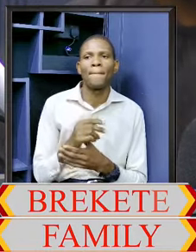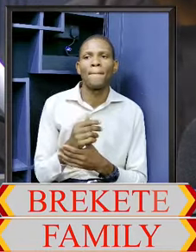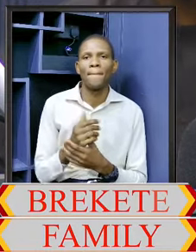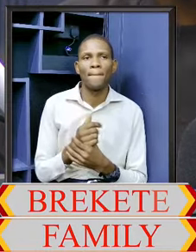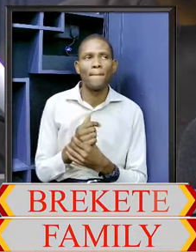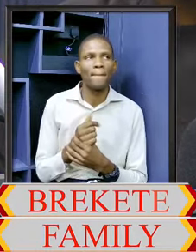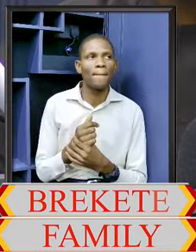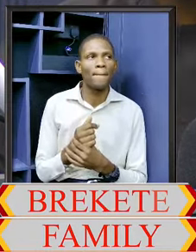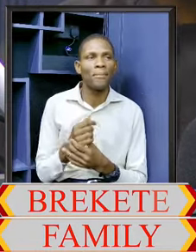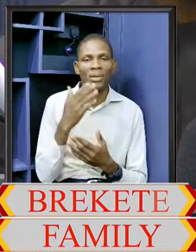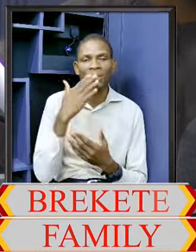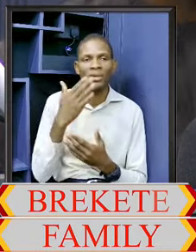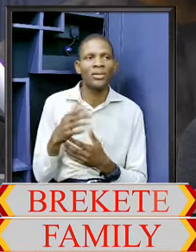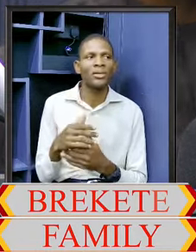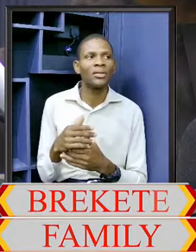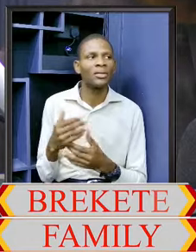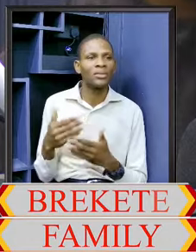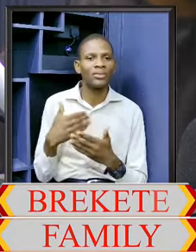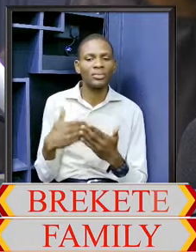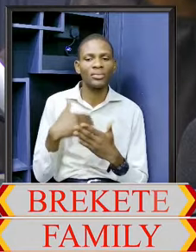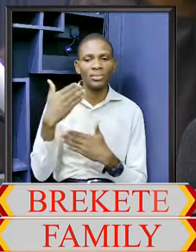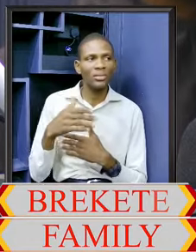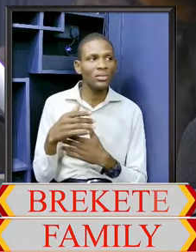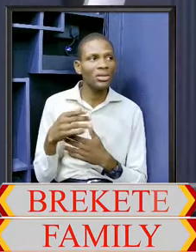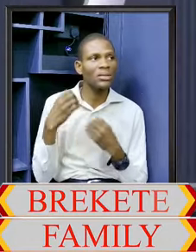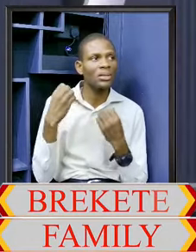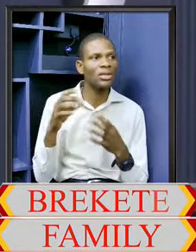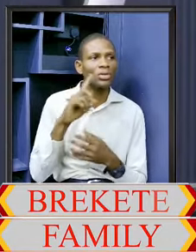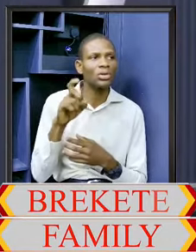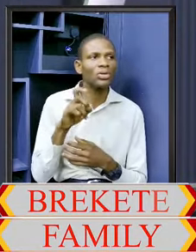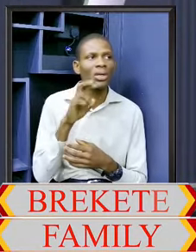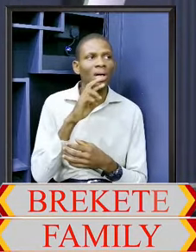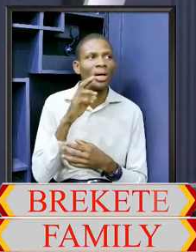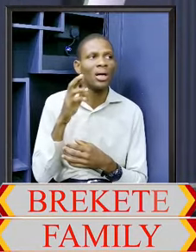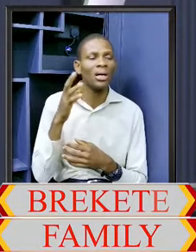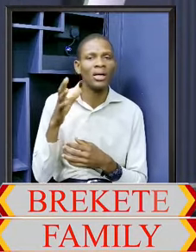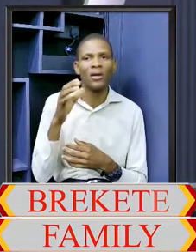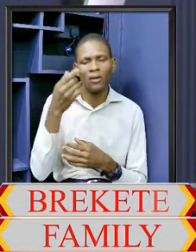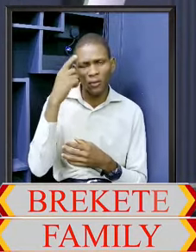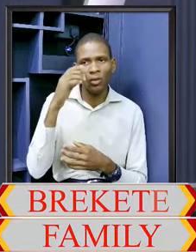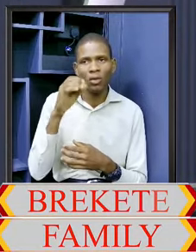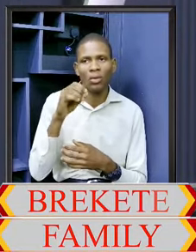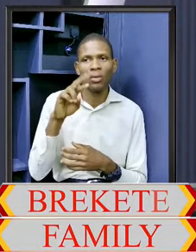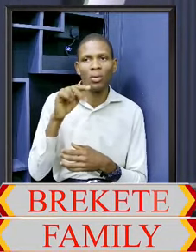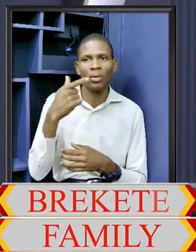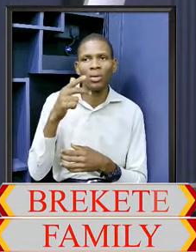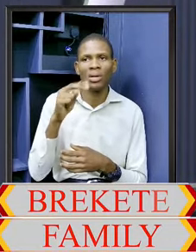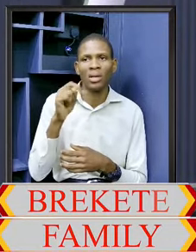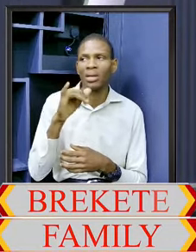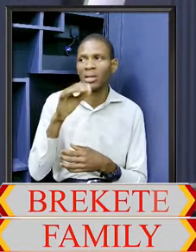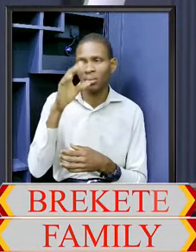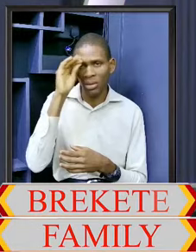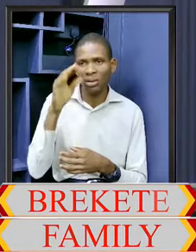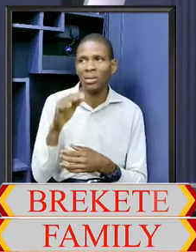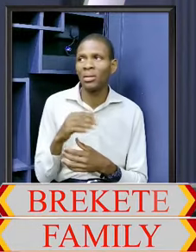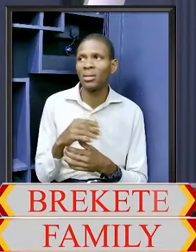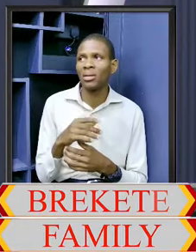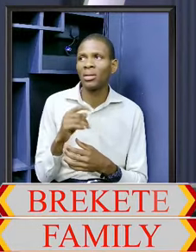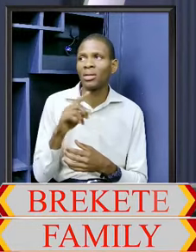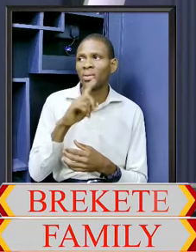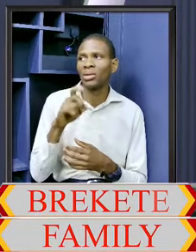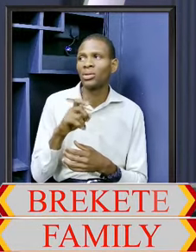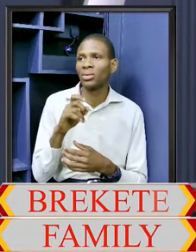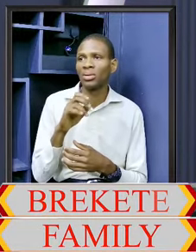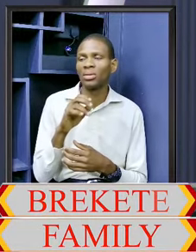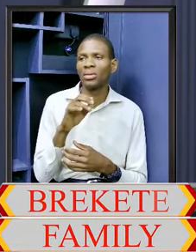52. Thank you. Before next hub, plenty questions there here for you for organic fertilizer man. But it can't be like say the